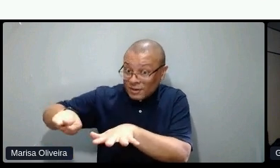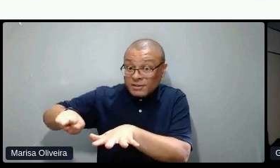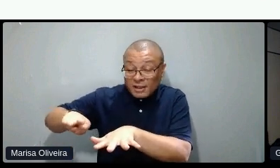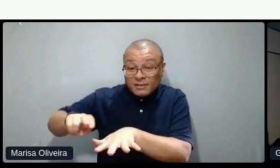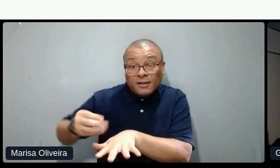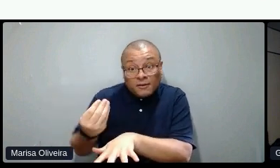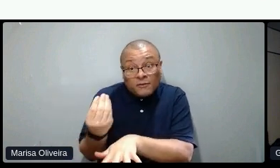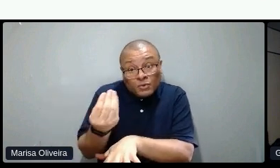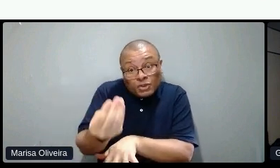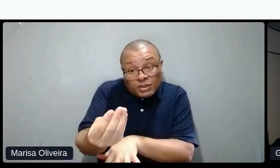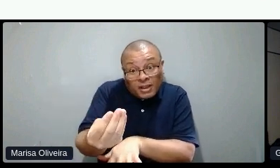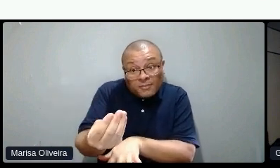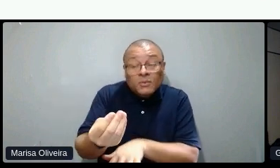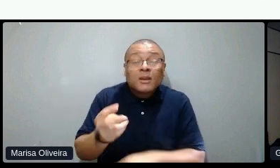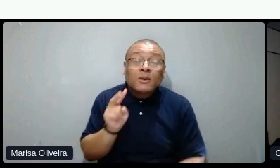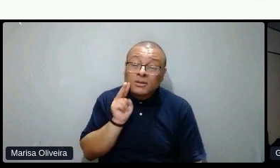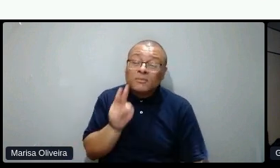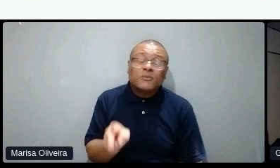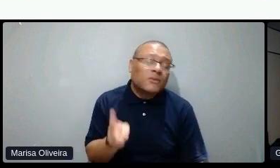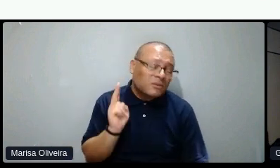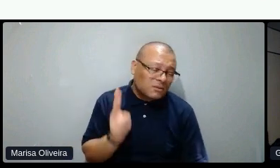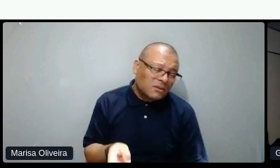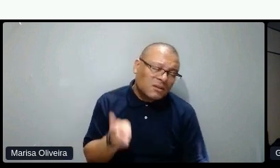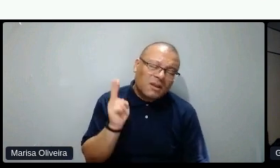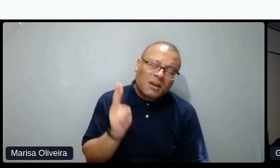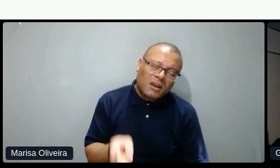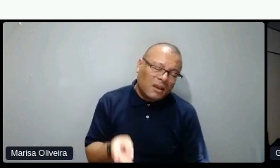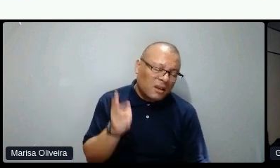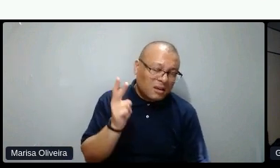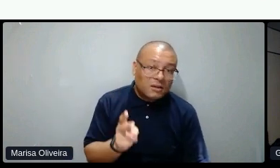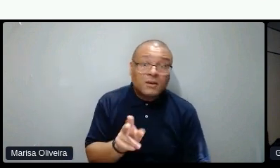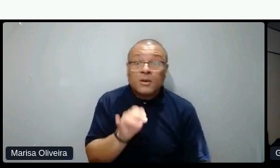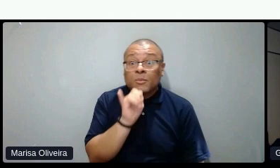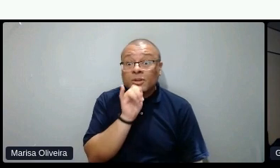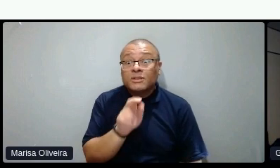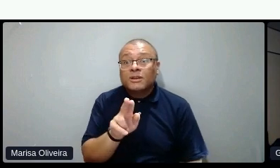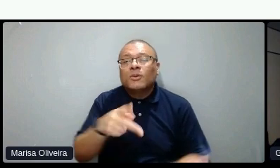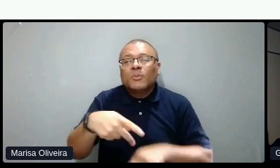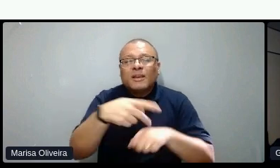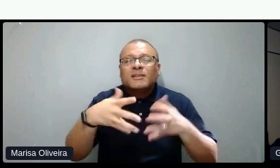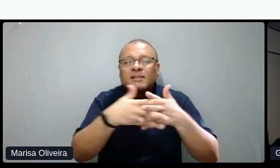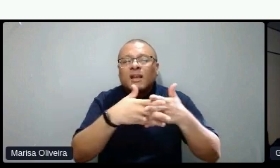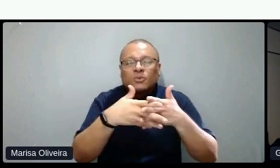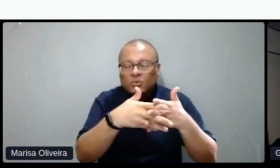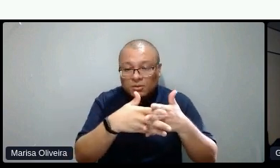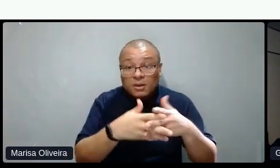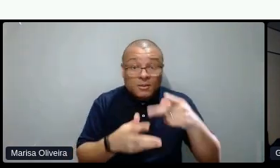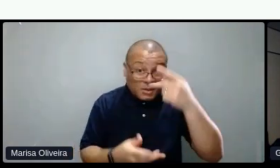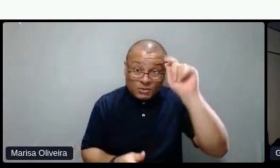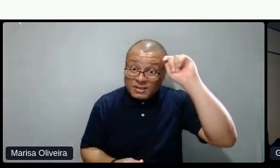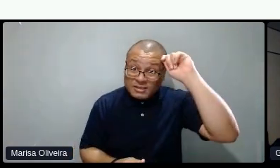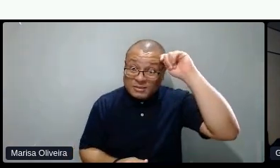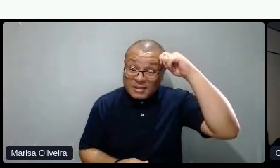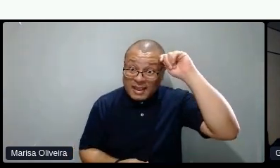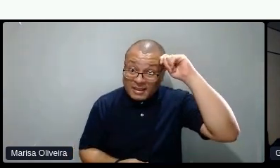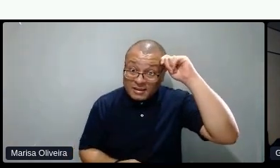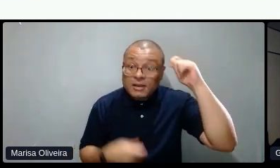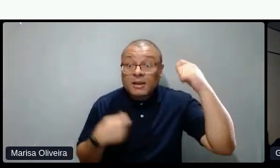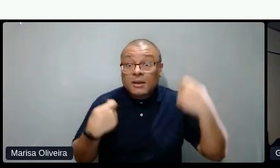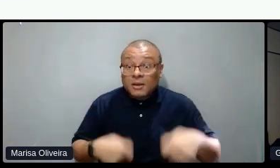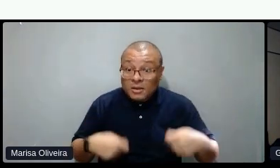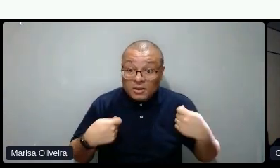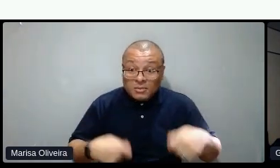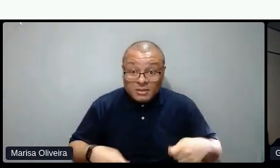we see this all the time. We see in the US, for instance, where Black people need to flatten